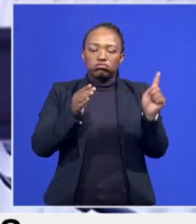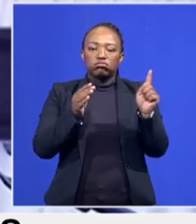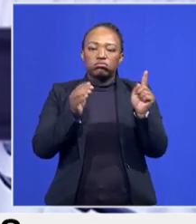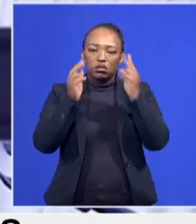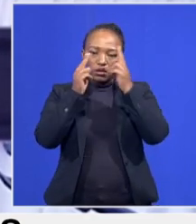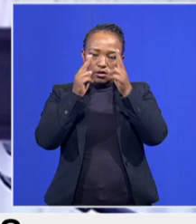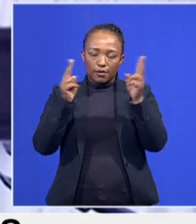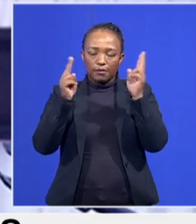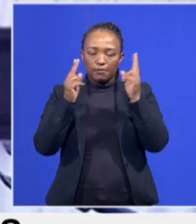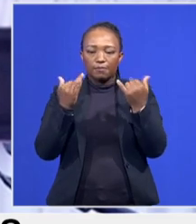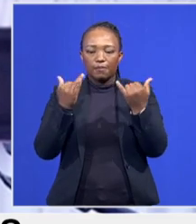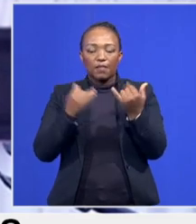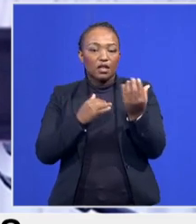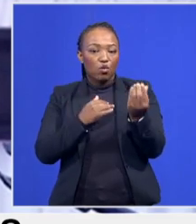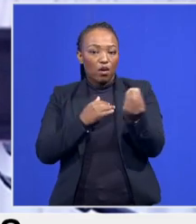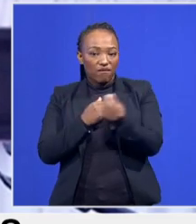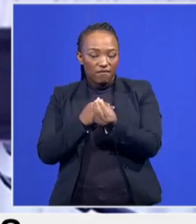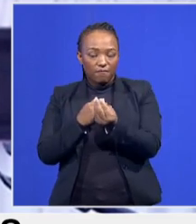that we have.